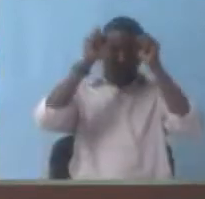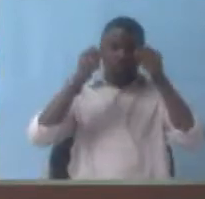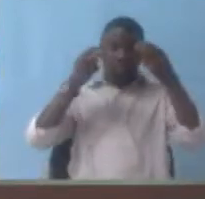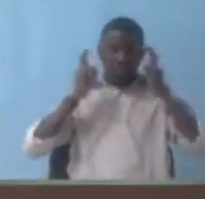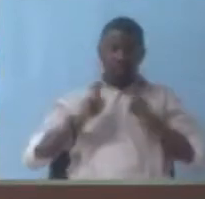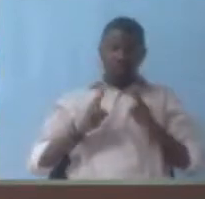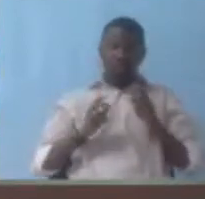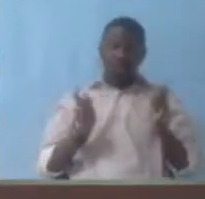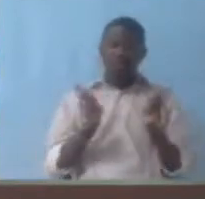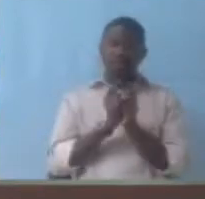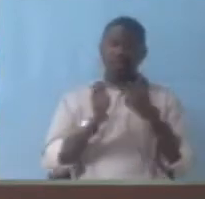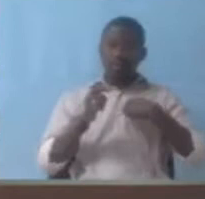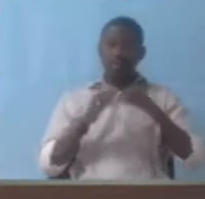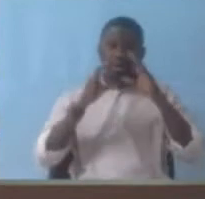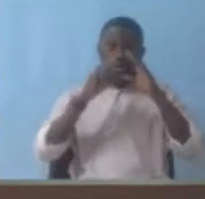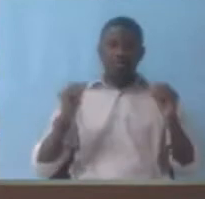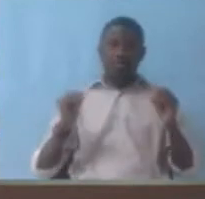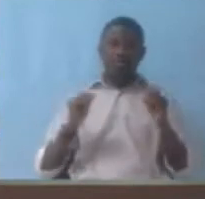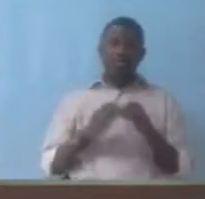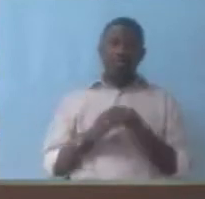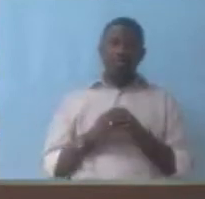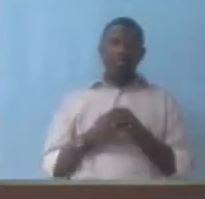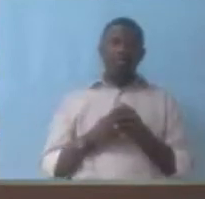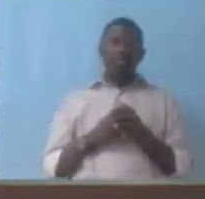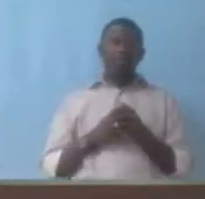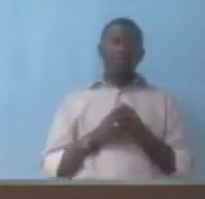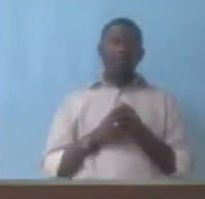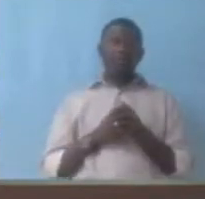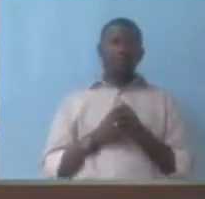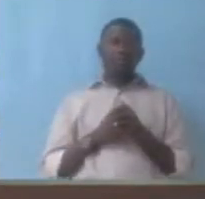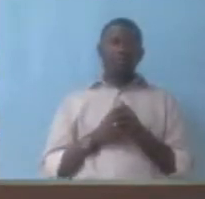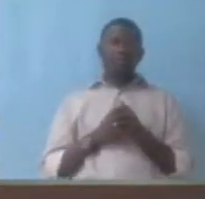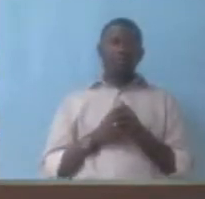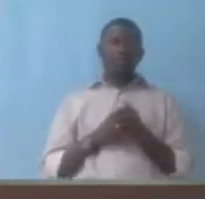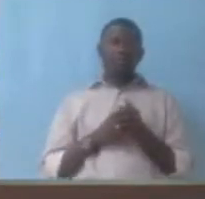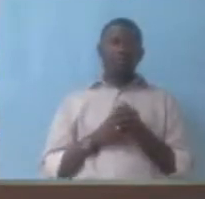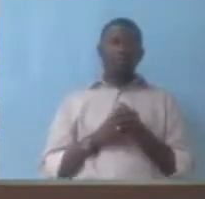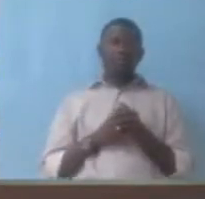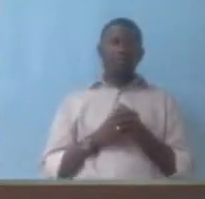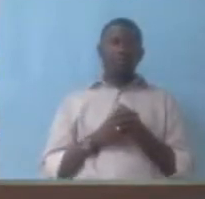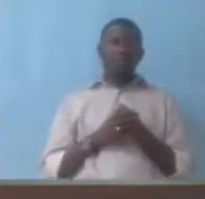menya moto futata na office. Lawyer mansalam lawyer mo mialoko.